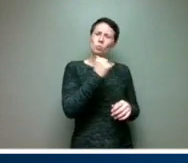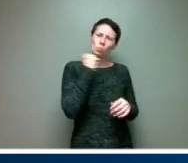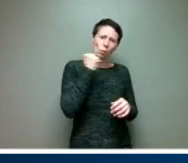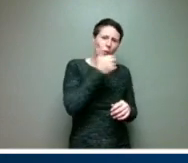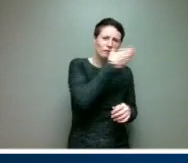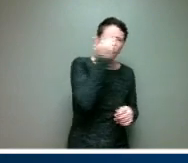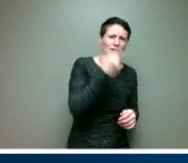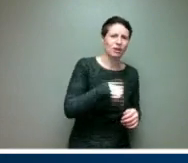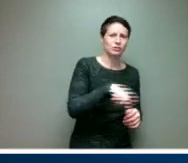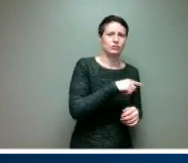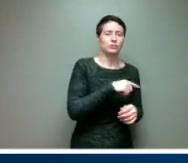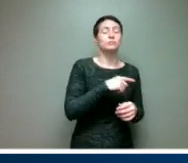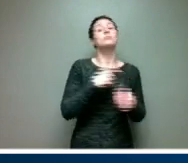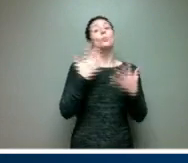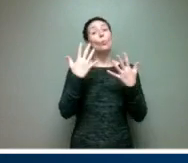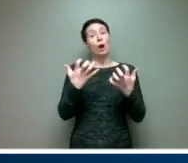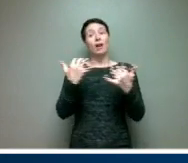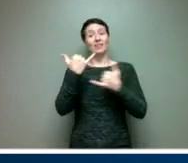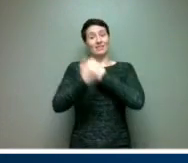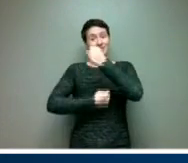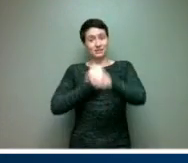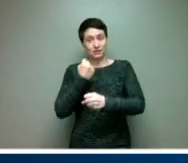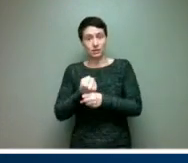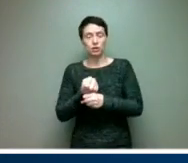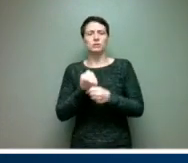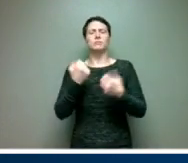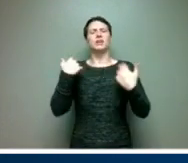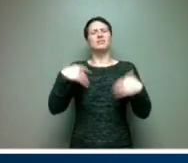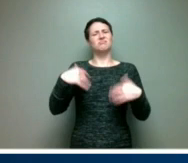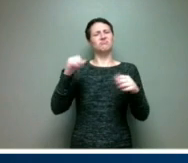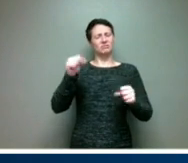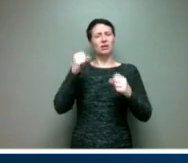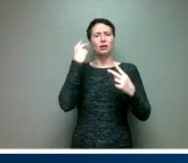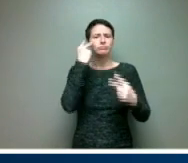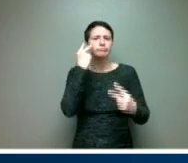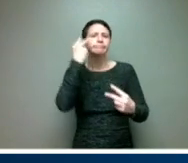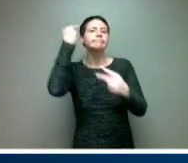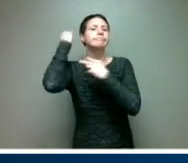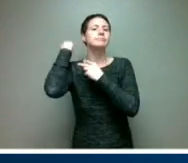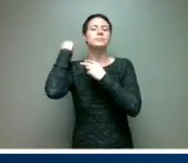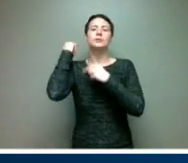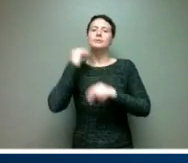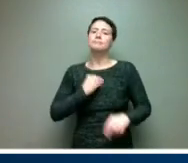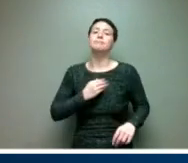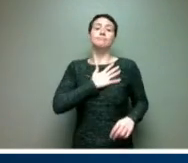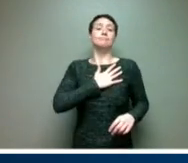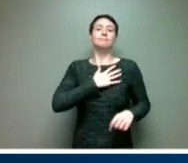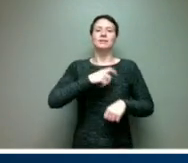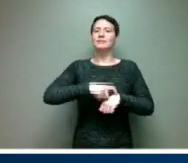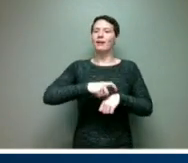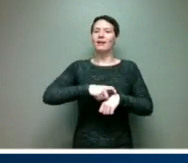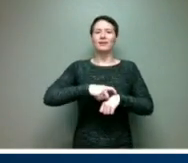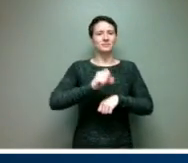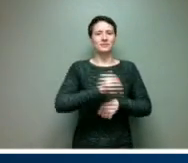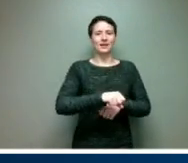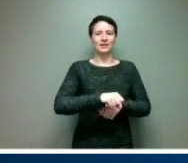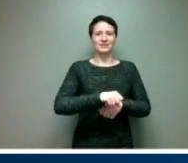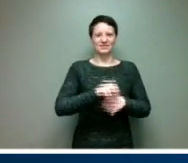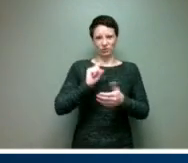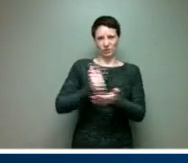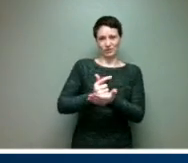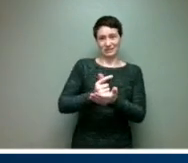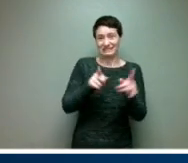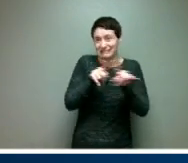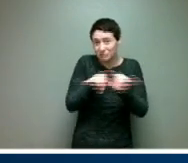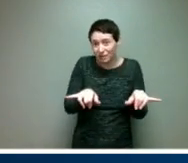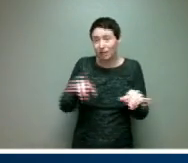have to use our health guidelines. We have to, you know, our governor is stating what we have to do. But we're